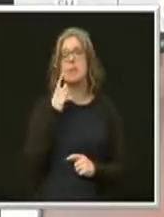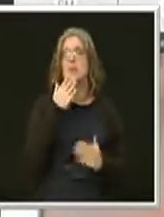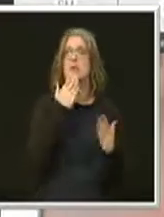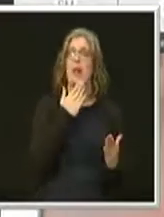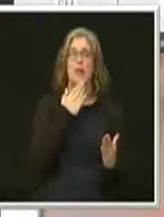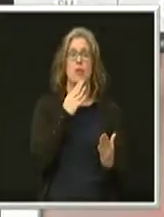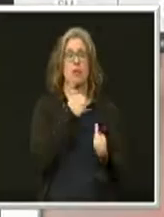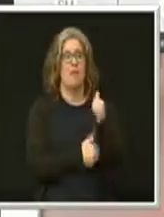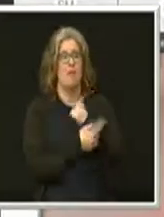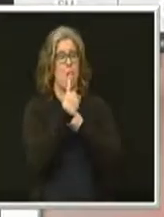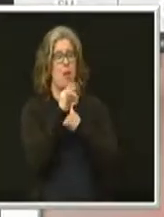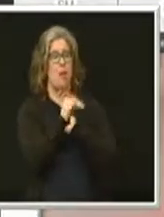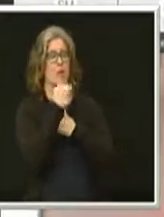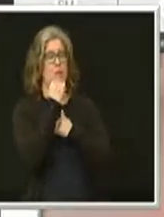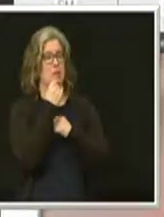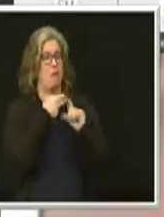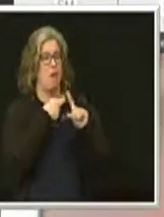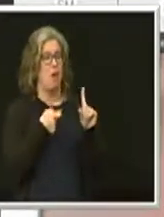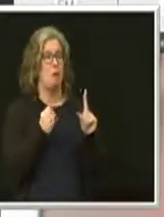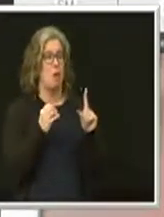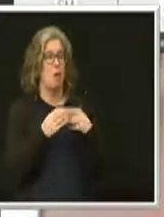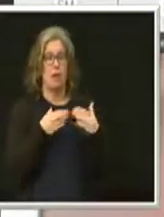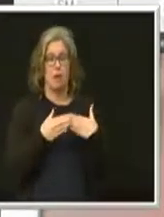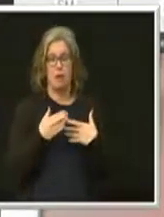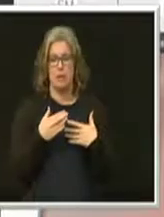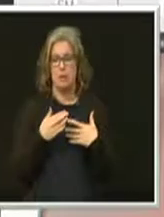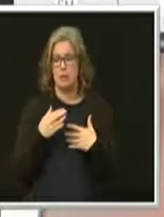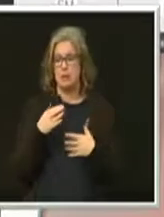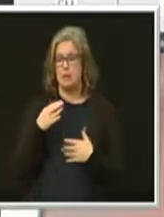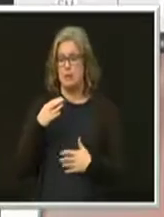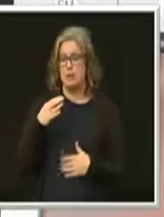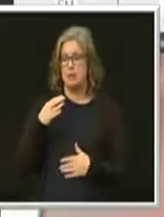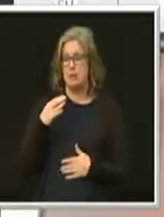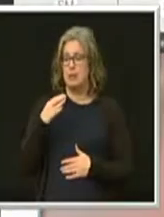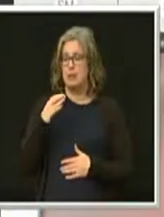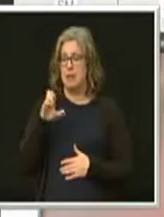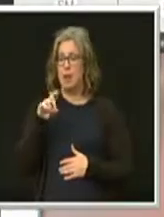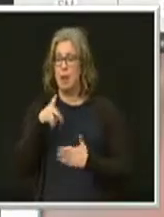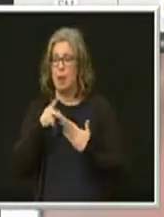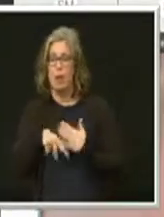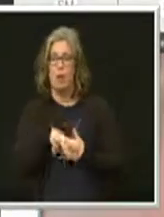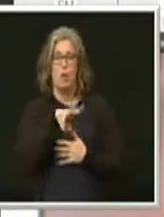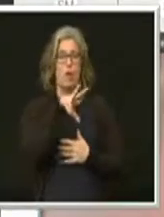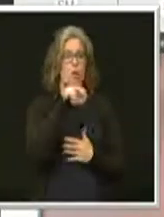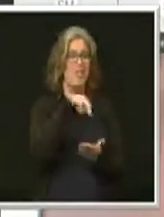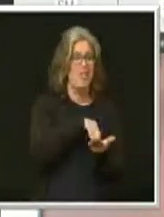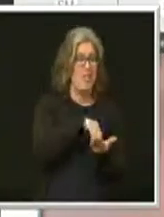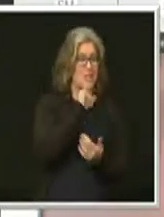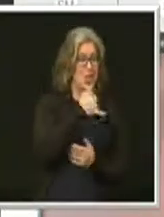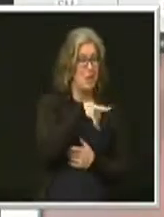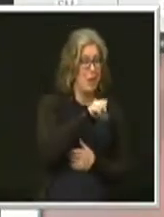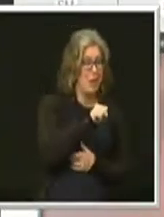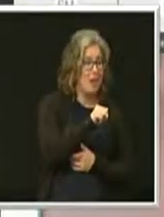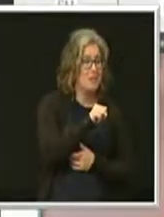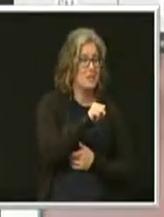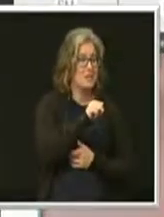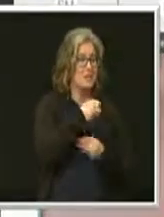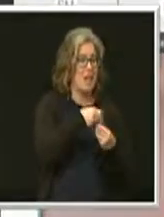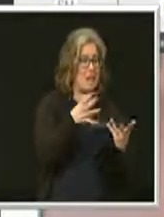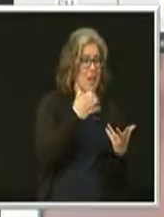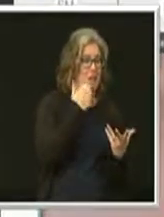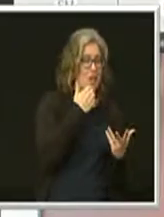gratitude that each one of those meals comes from. So whether it's that program or the 30,000 that JCPS hands out